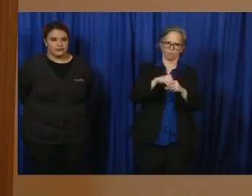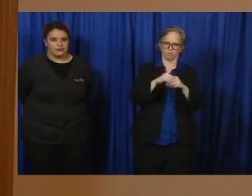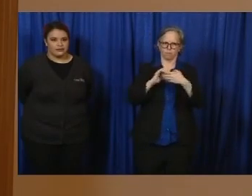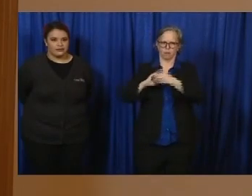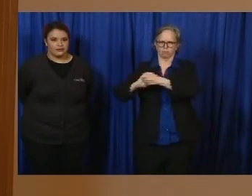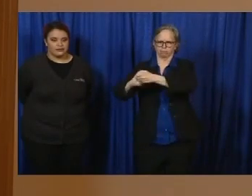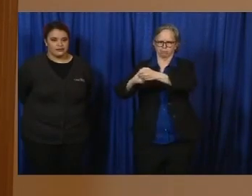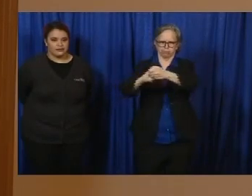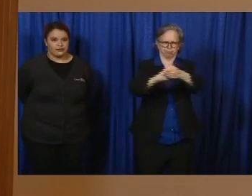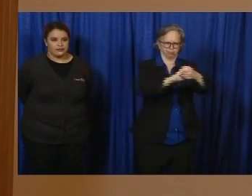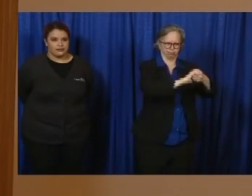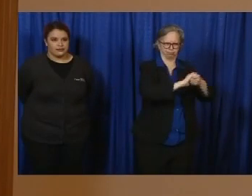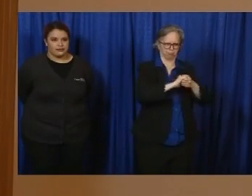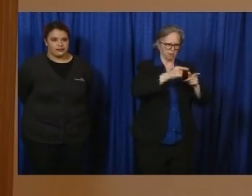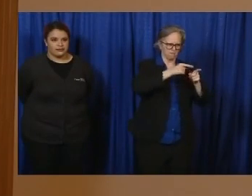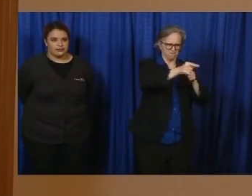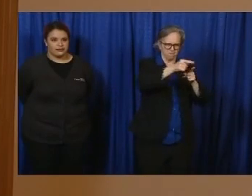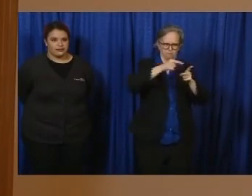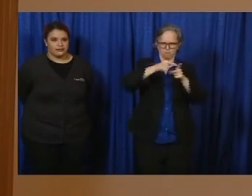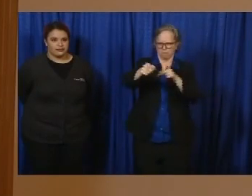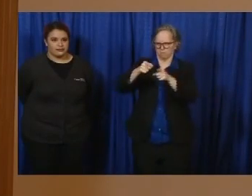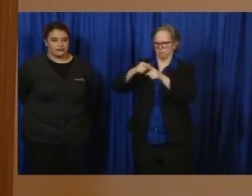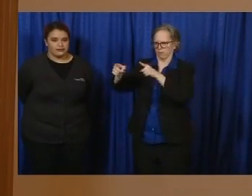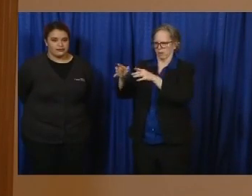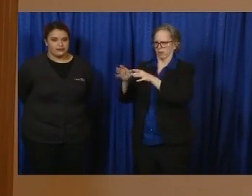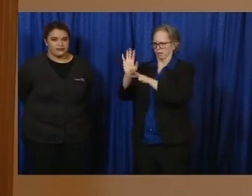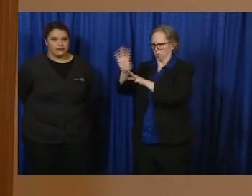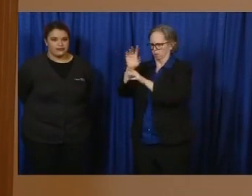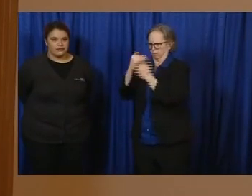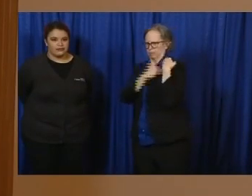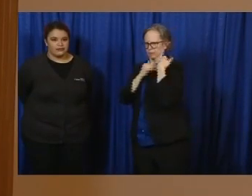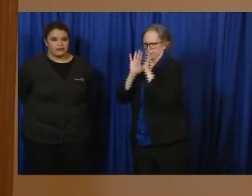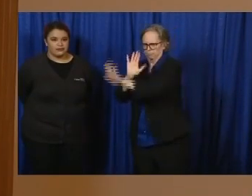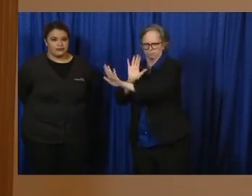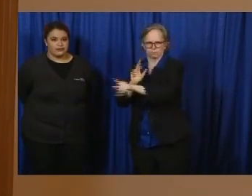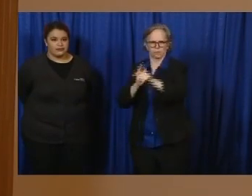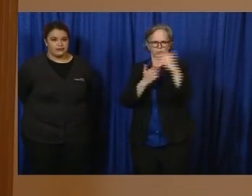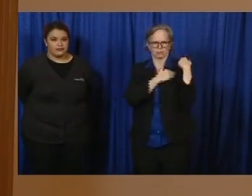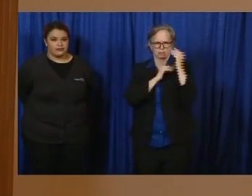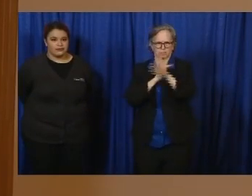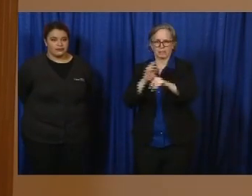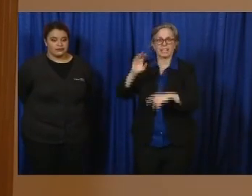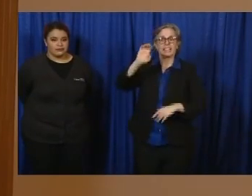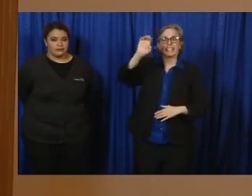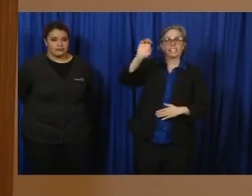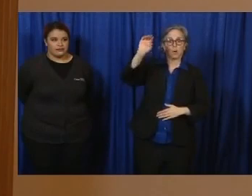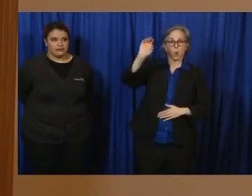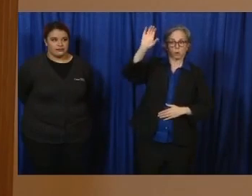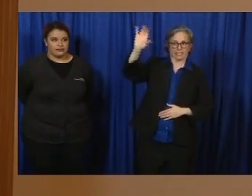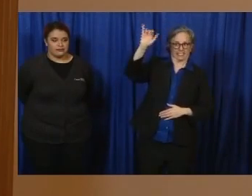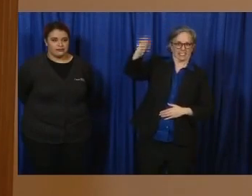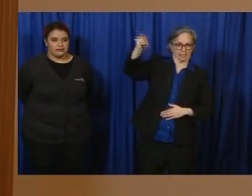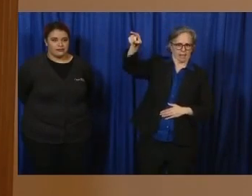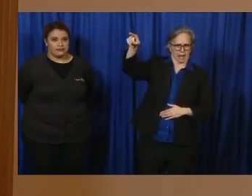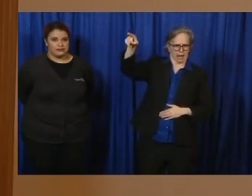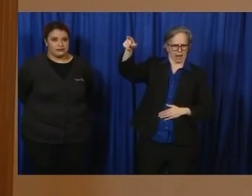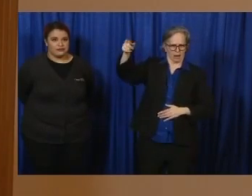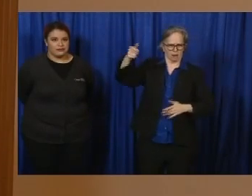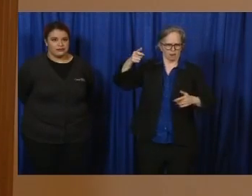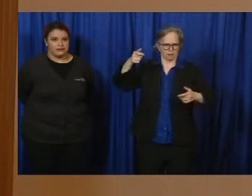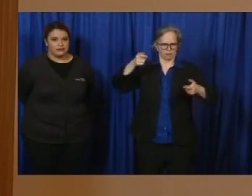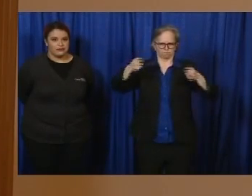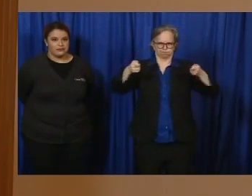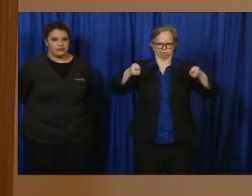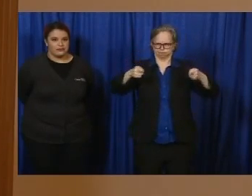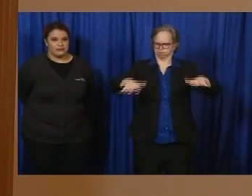control tower back at the EOC that watches this alongside the regions. And